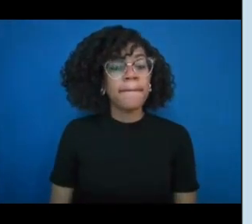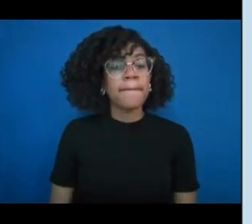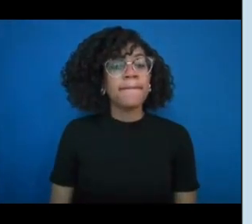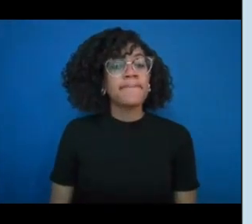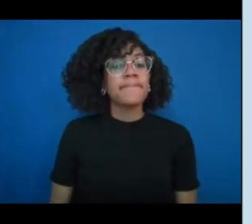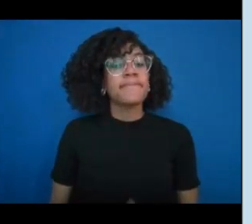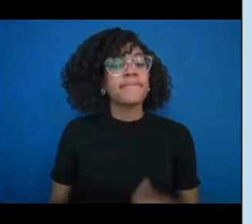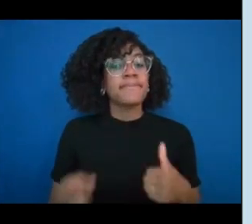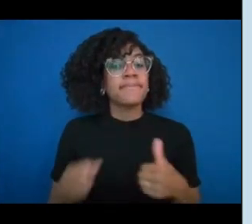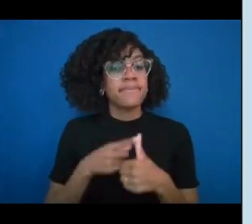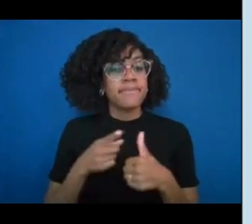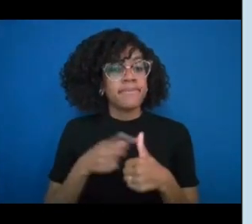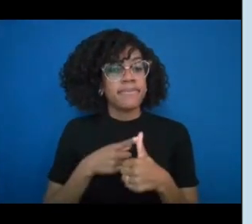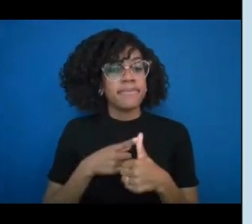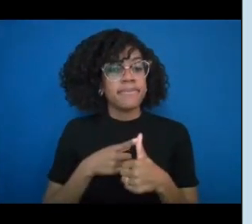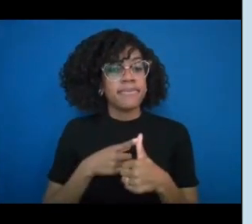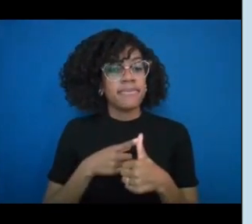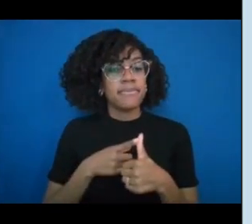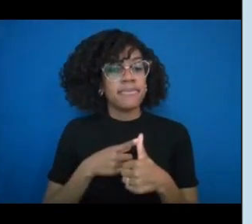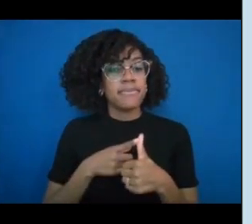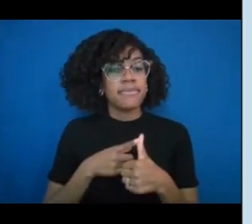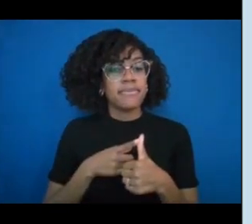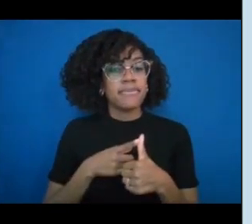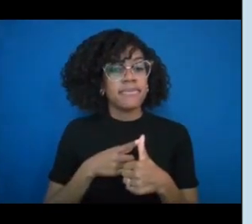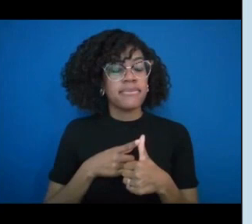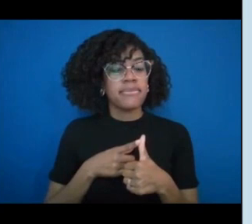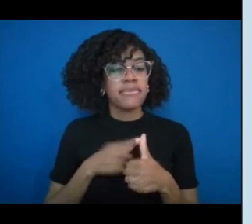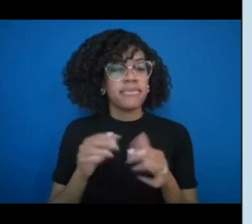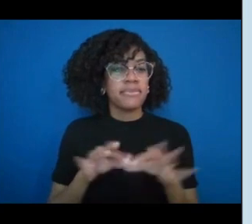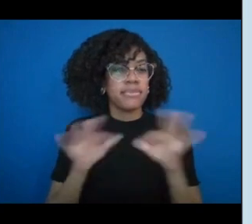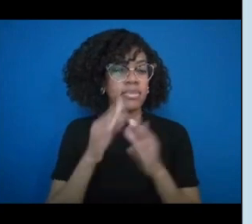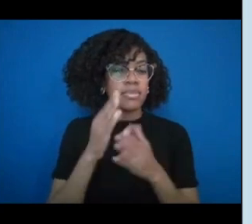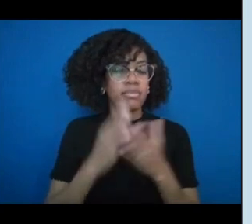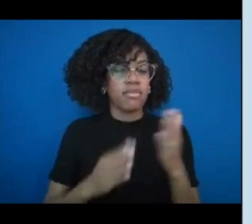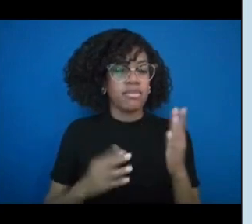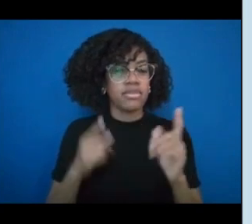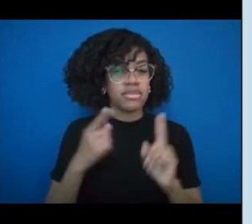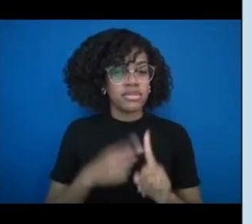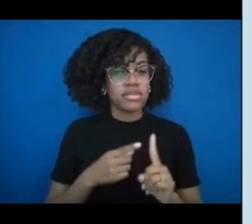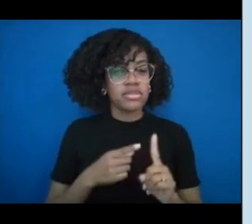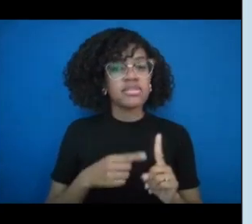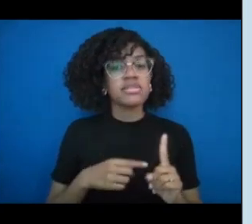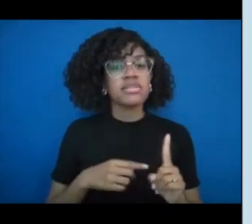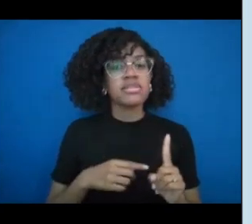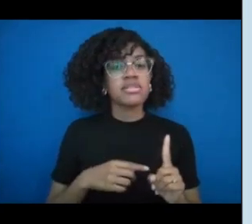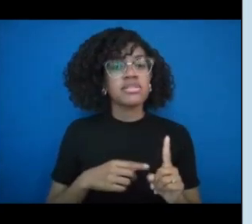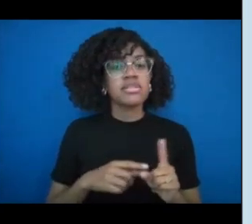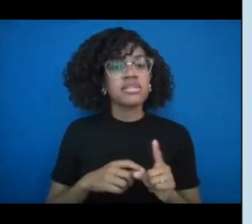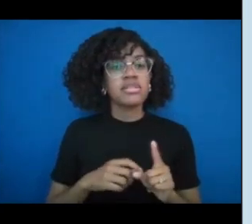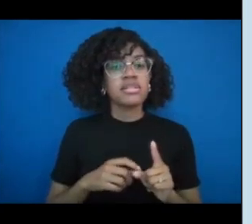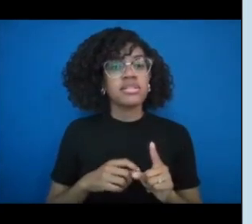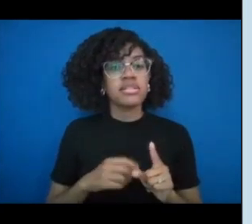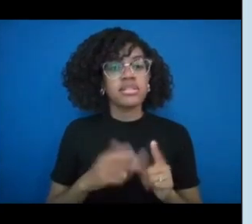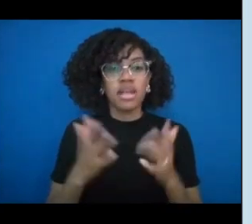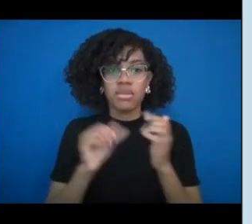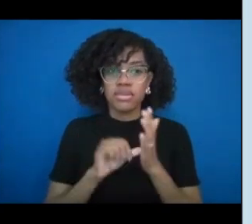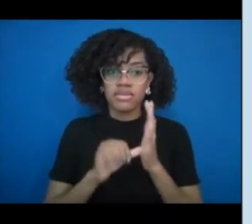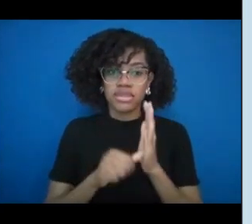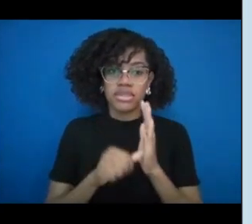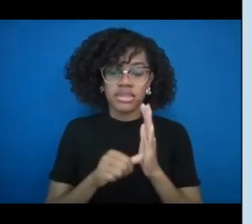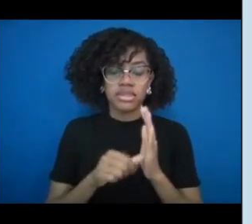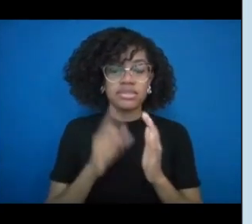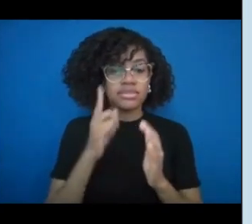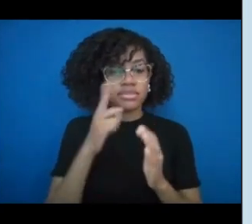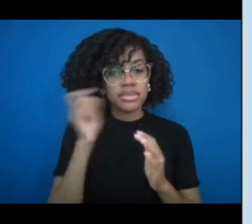your letter, the key parts. I'm drumming on this because it is